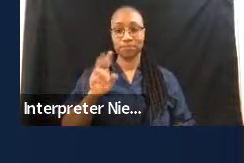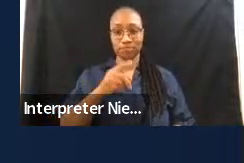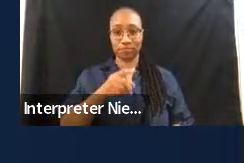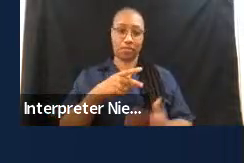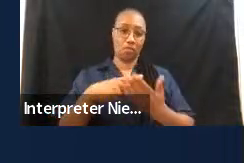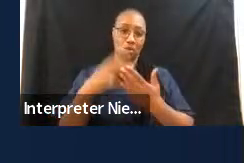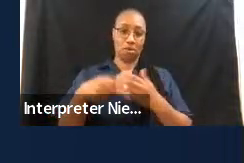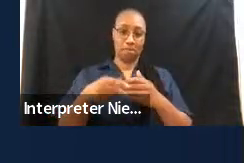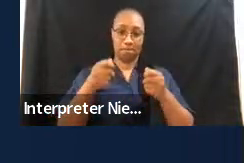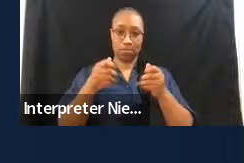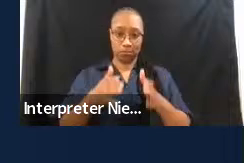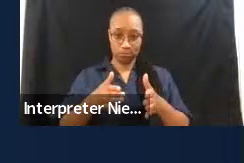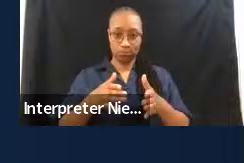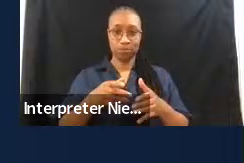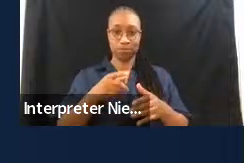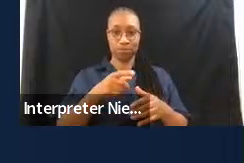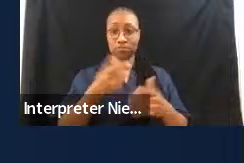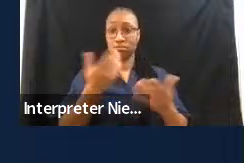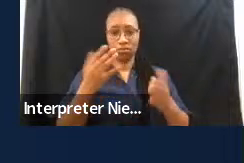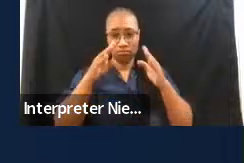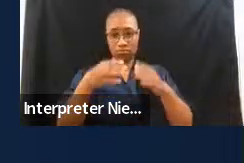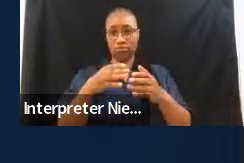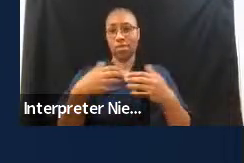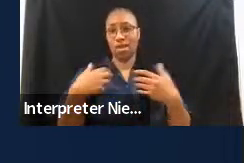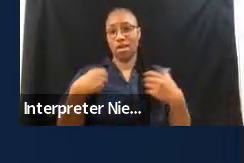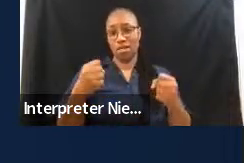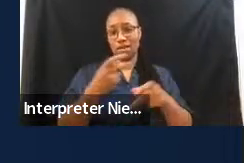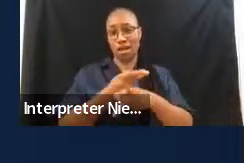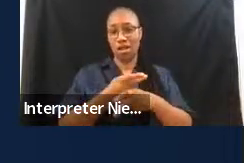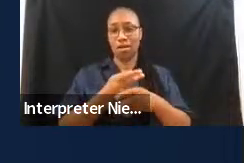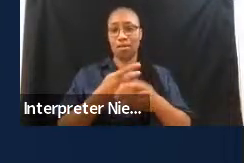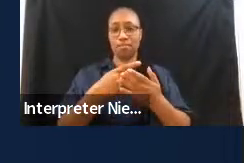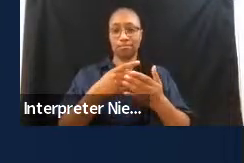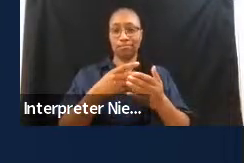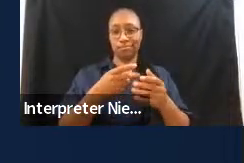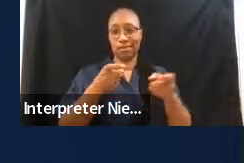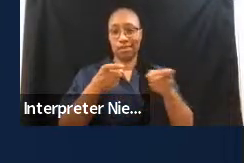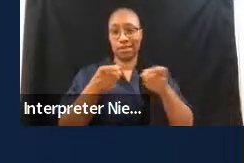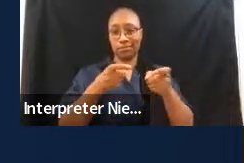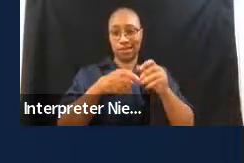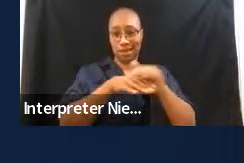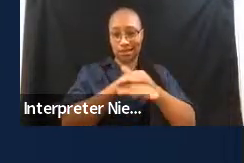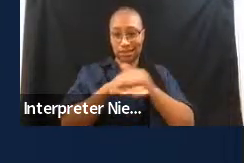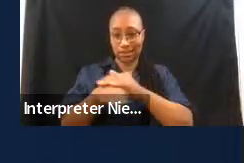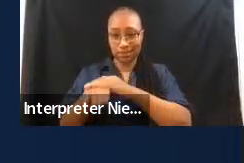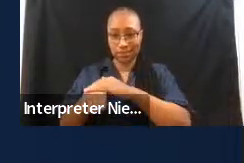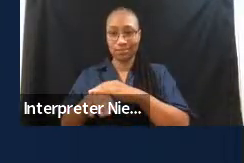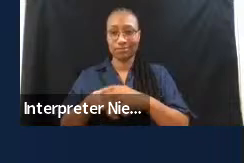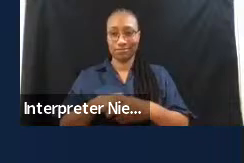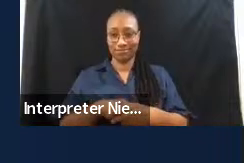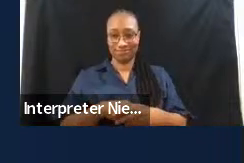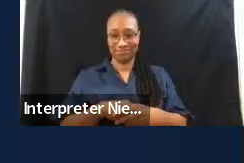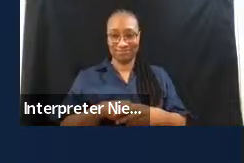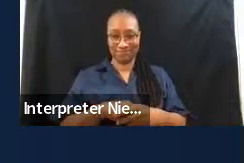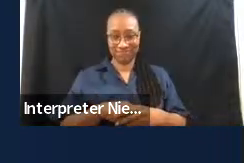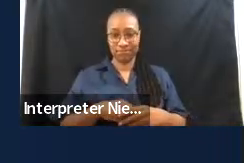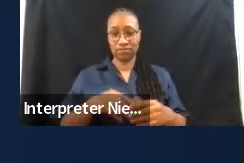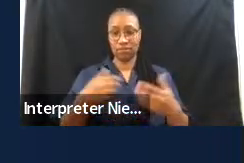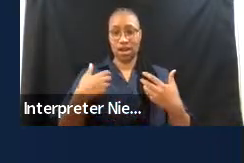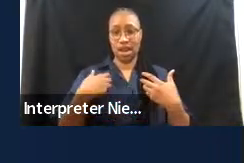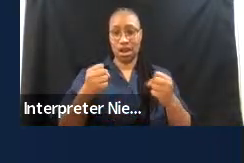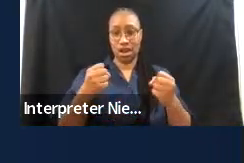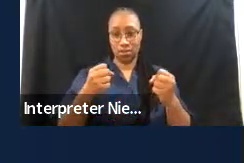Sutter Health. He has over 30 years of experience as an architect and is the in-house expert